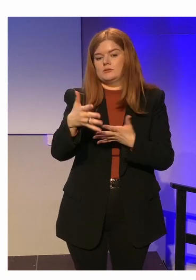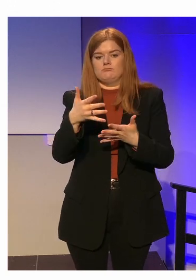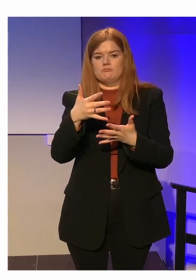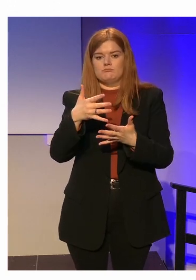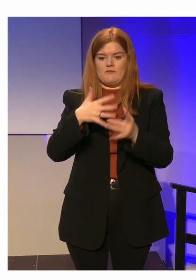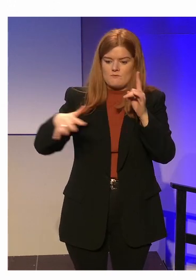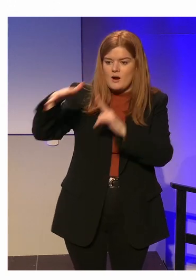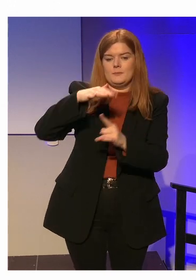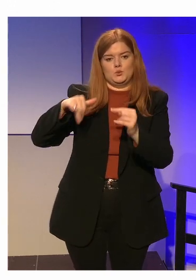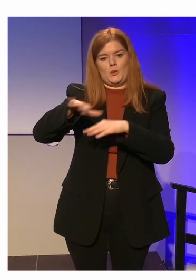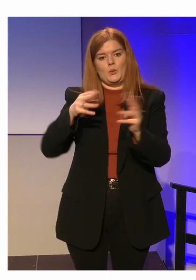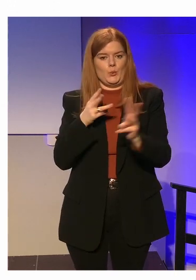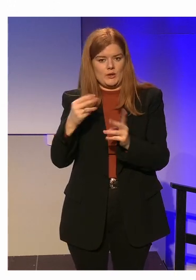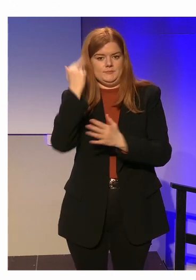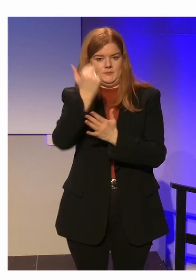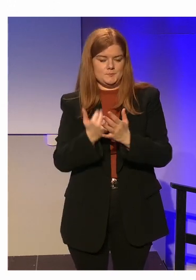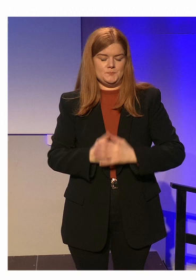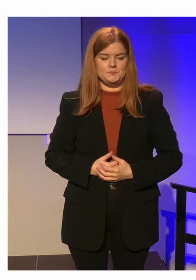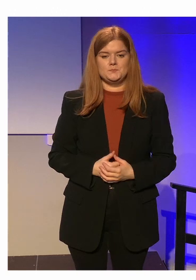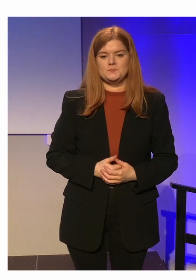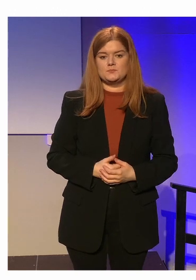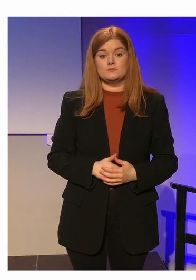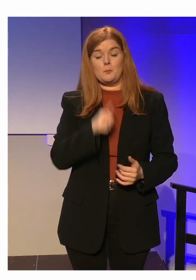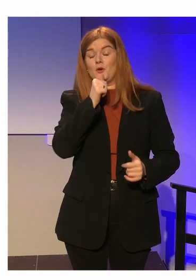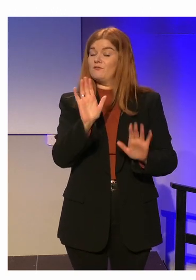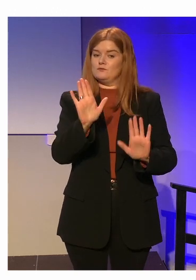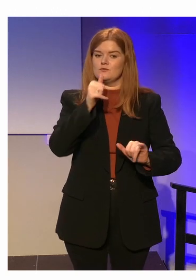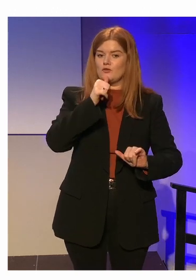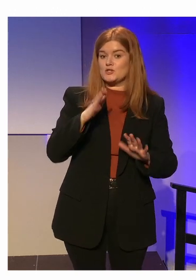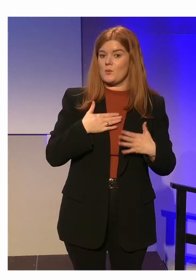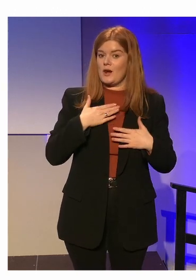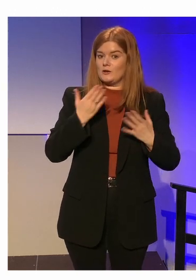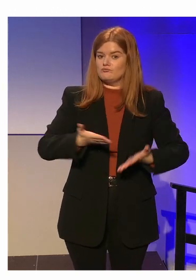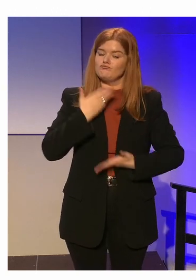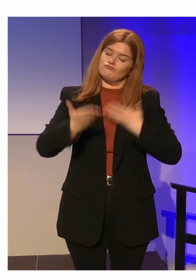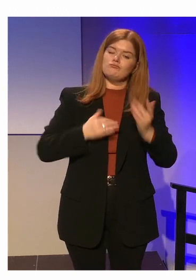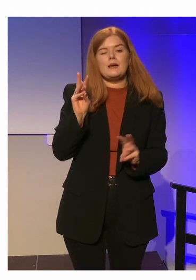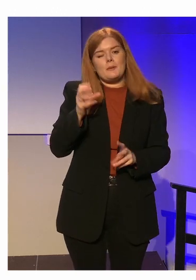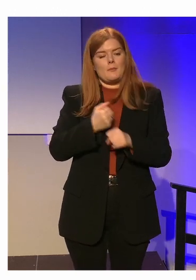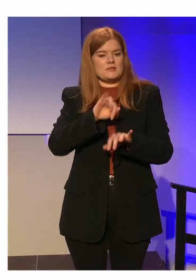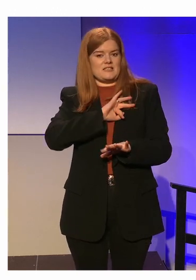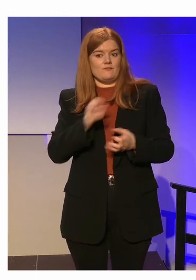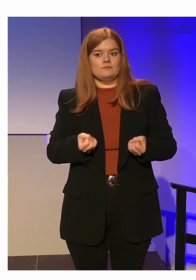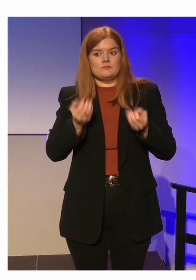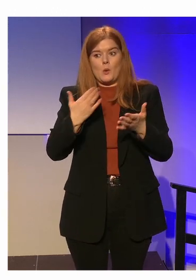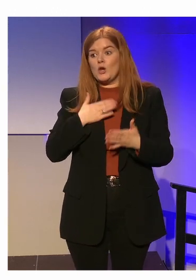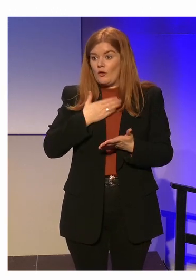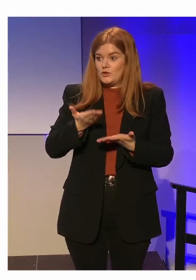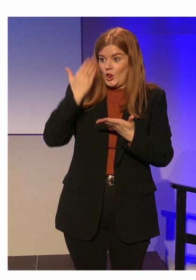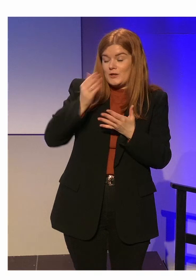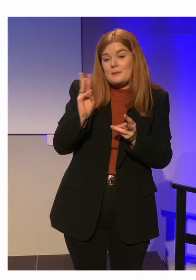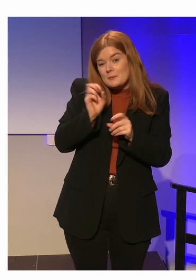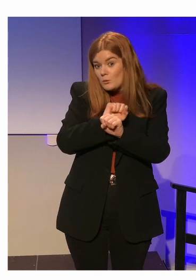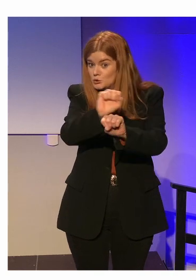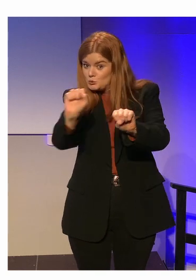the settings that we work in and the design. But first, I did want to share a little bit about myself, because I'd love to learn a little bit about